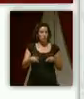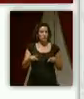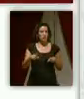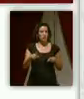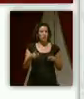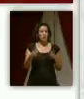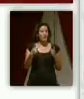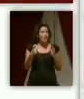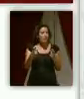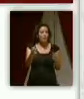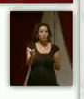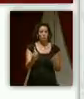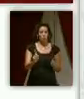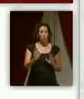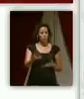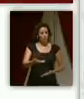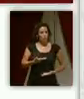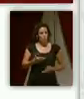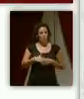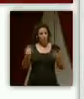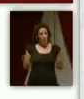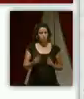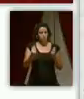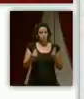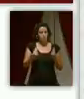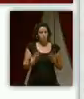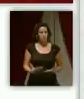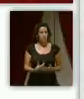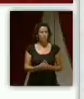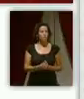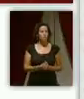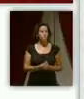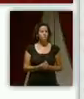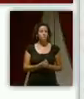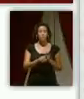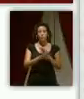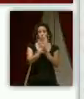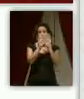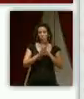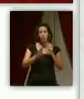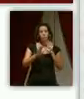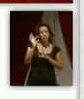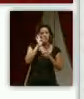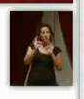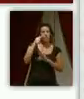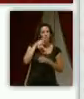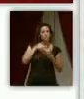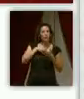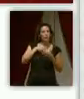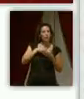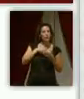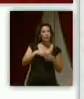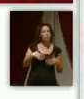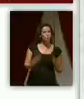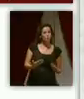as well as additional features that will improve customer experience. And finally, those